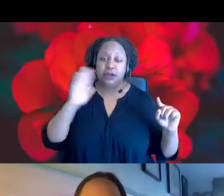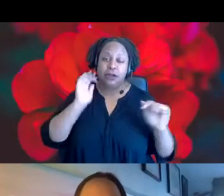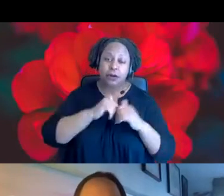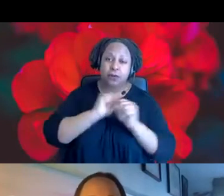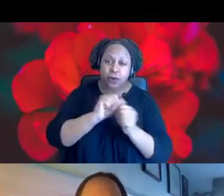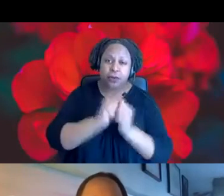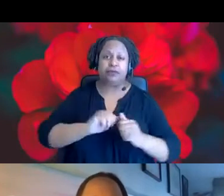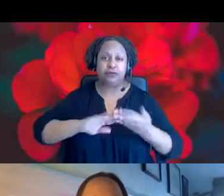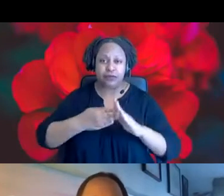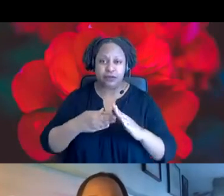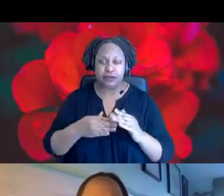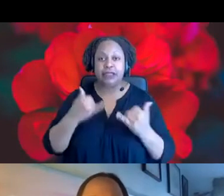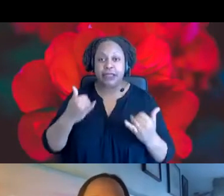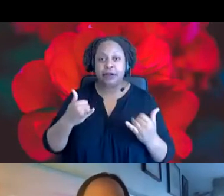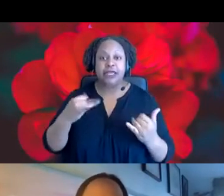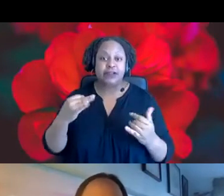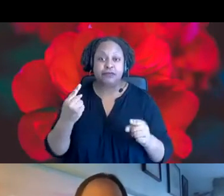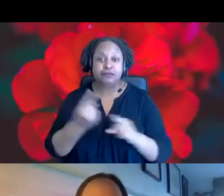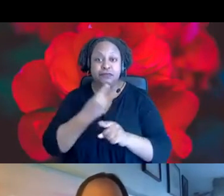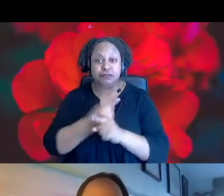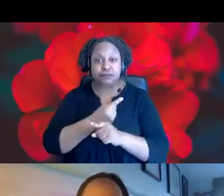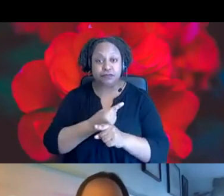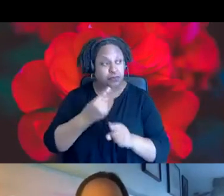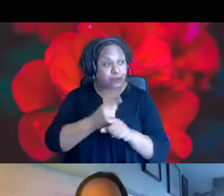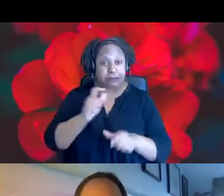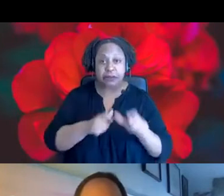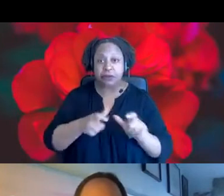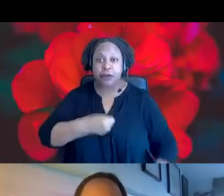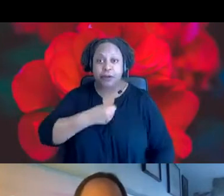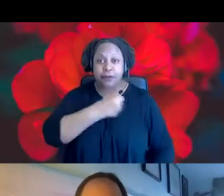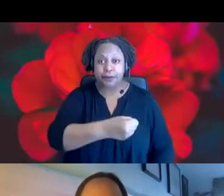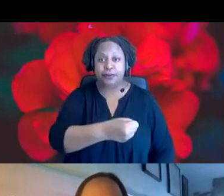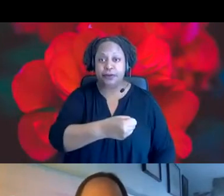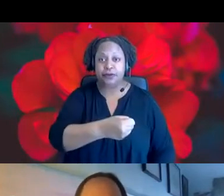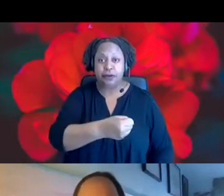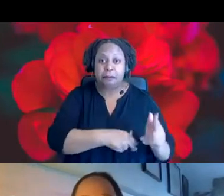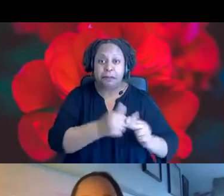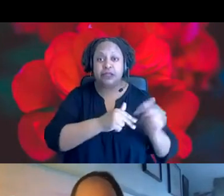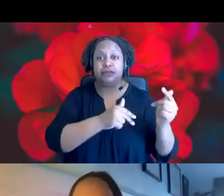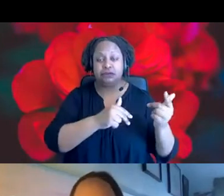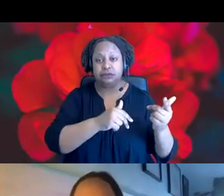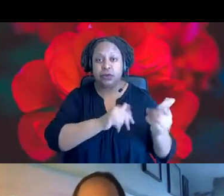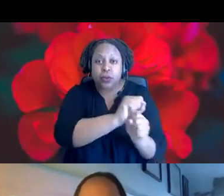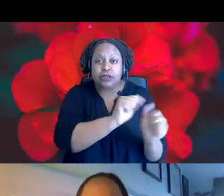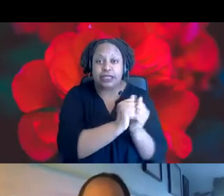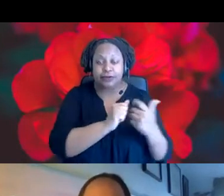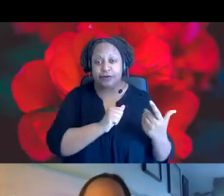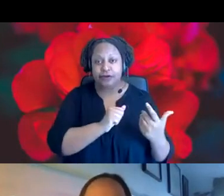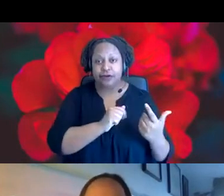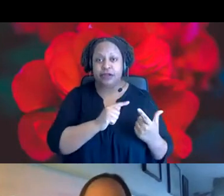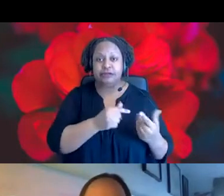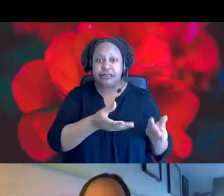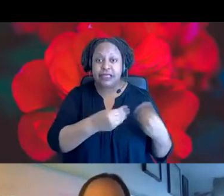the right people, we could build a piece together. And they gave us 3 weeks in the space and some lead up time on Zoom.